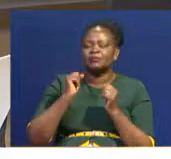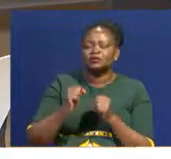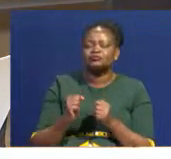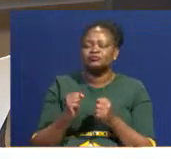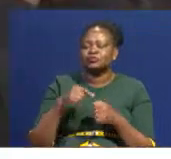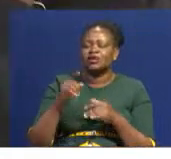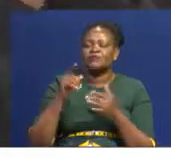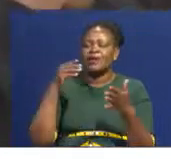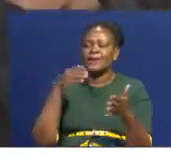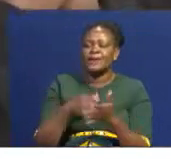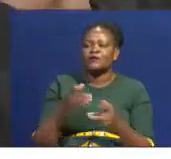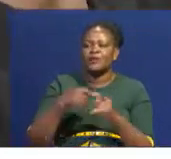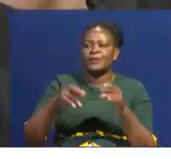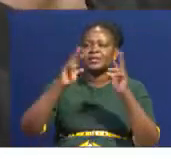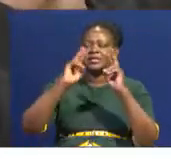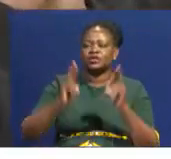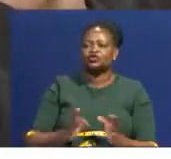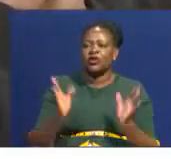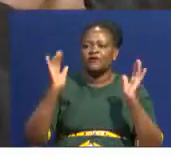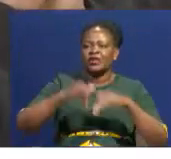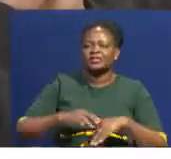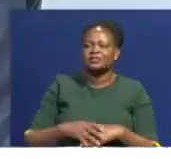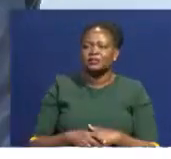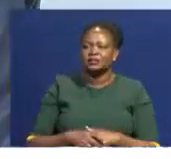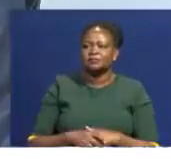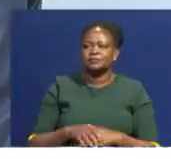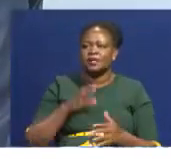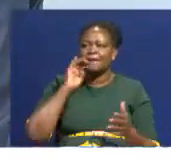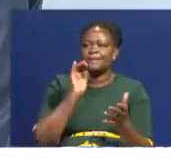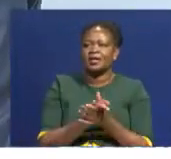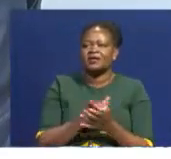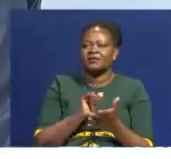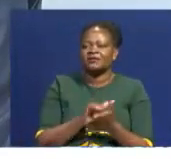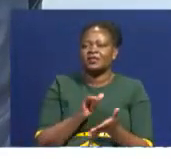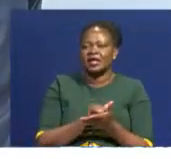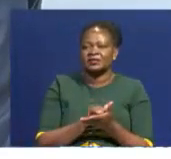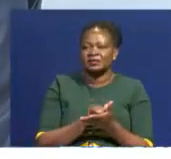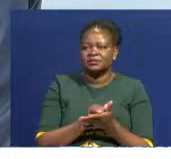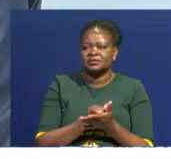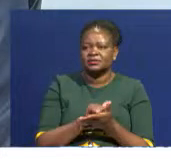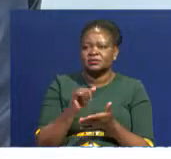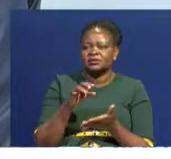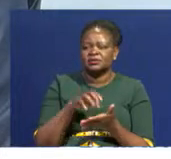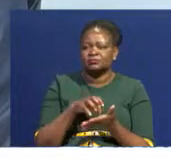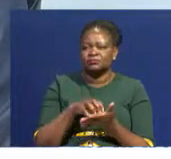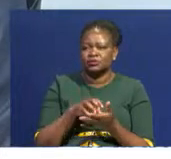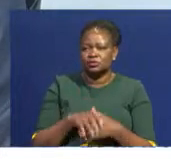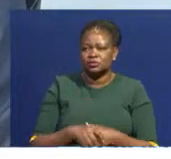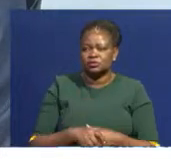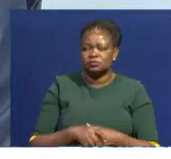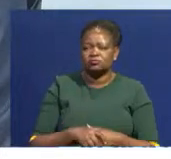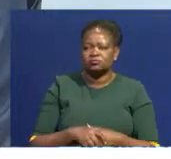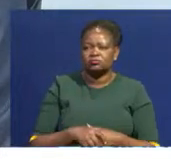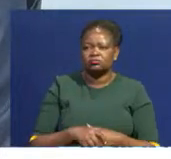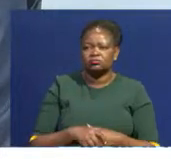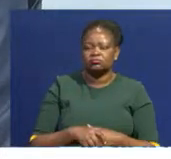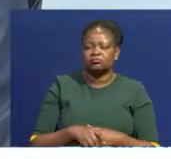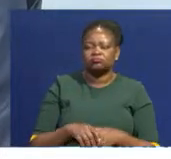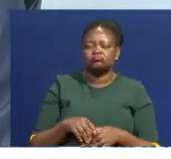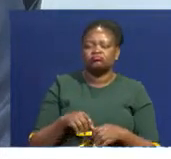athletes being barred from international events. I believe that ADAK is well positioned to continue the fight against